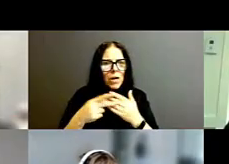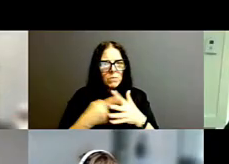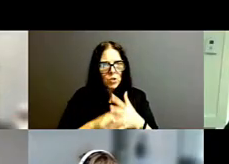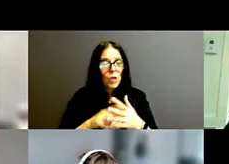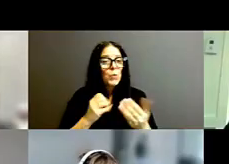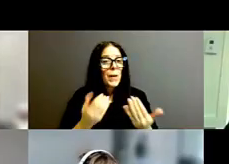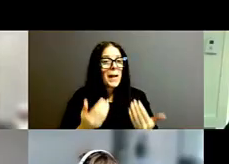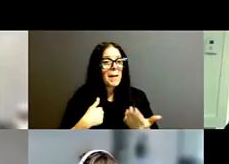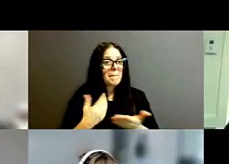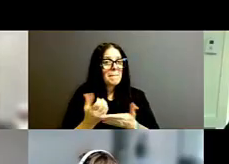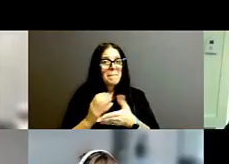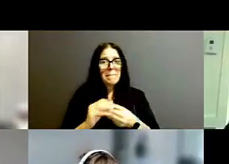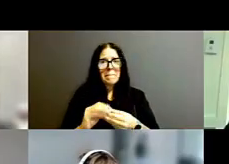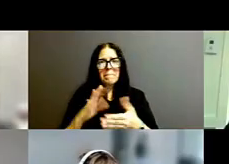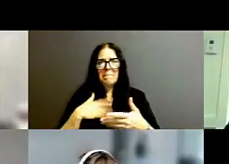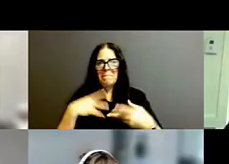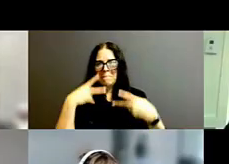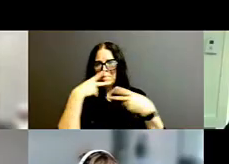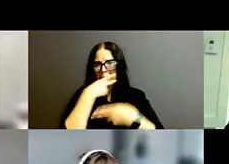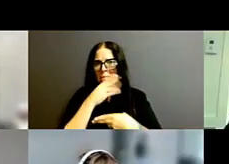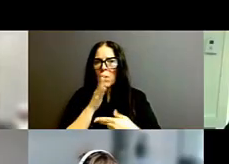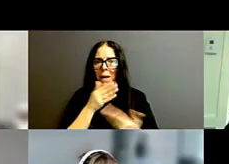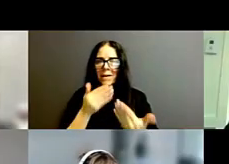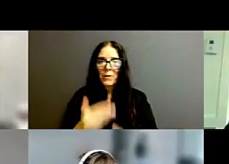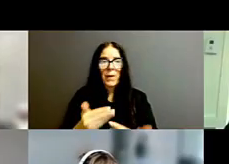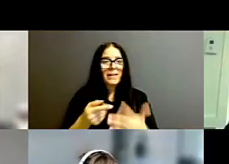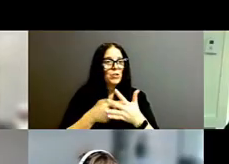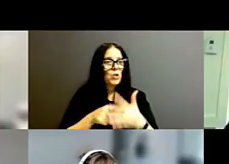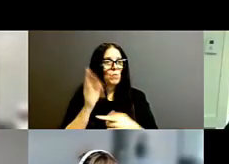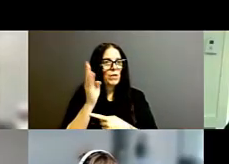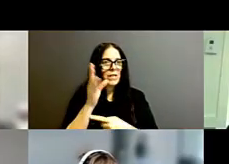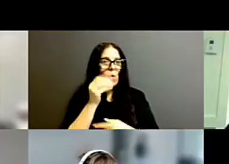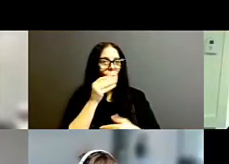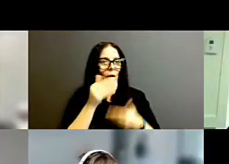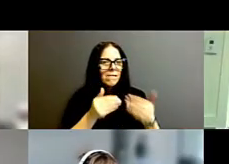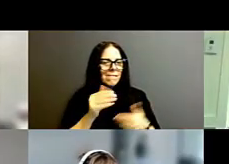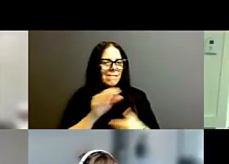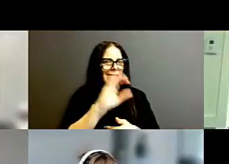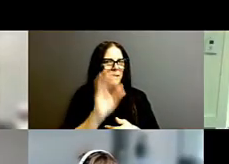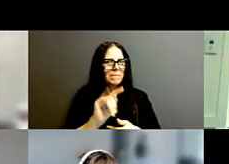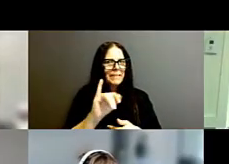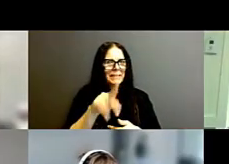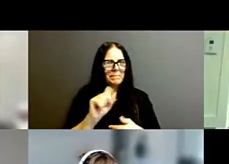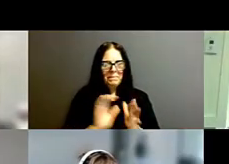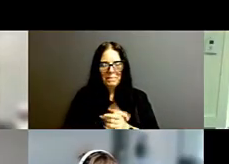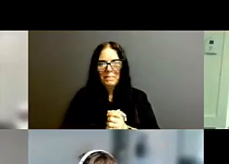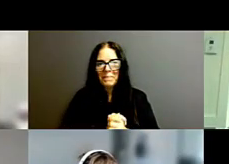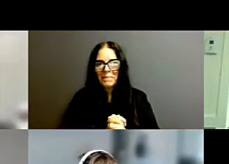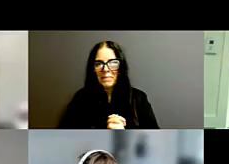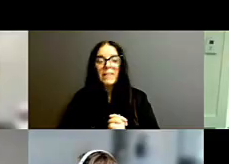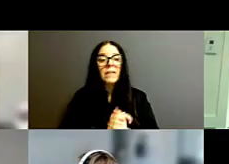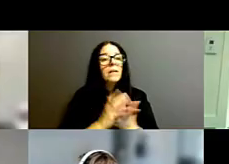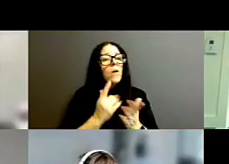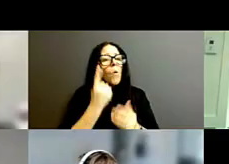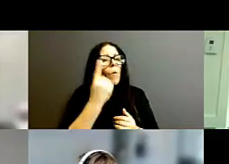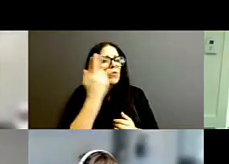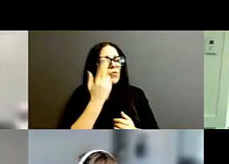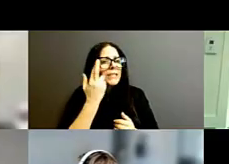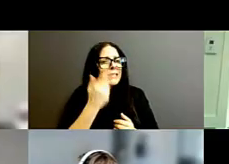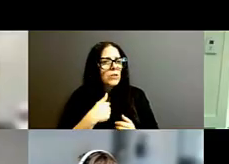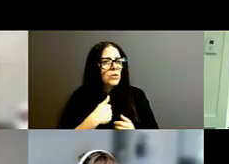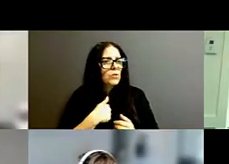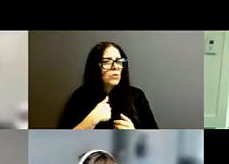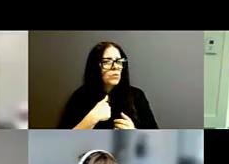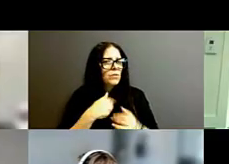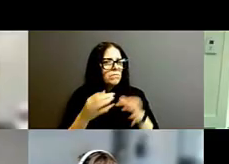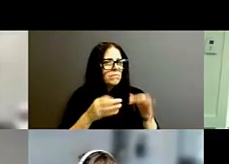without further ado, I'm just going to start our presentation and jump into the Zoom tips. One of the reasons we do that is some of you have been